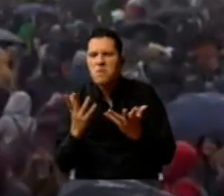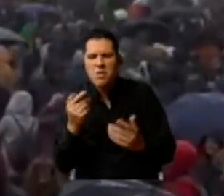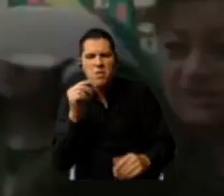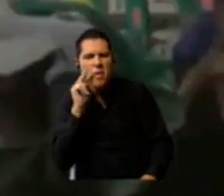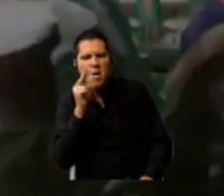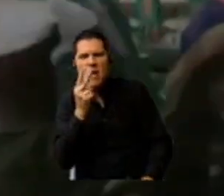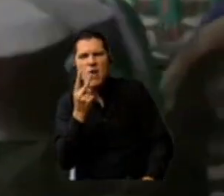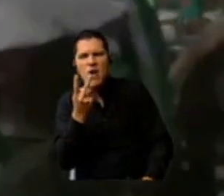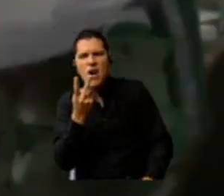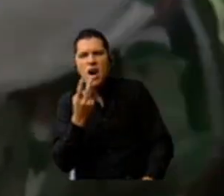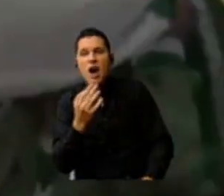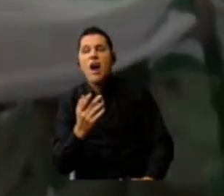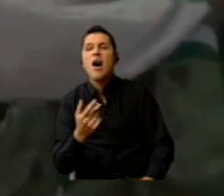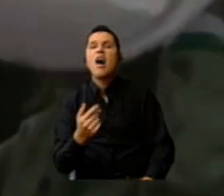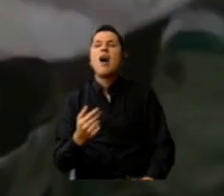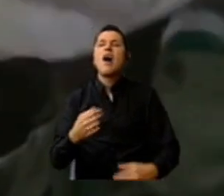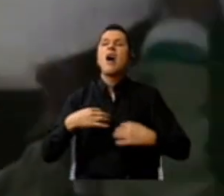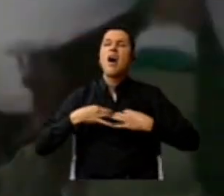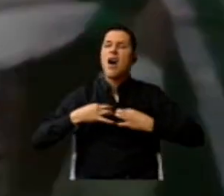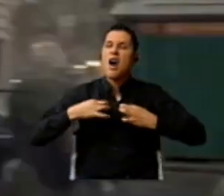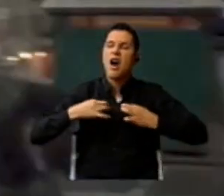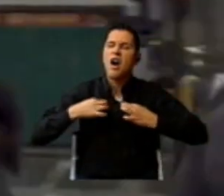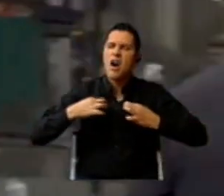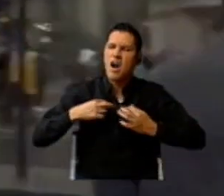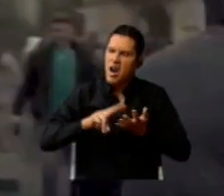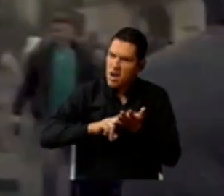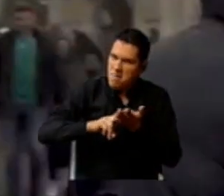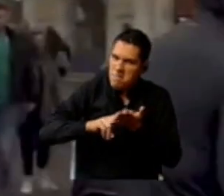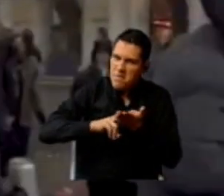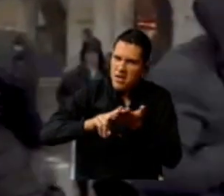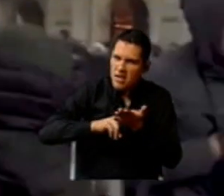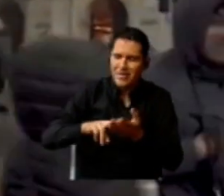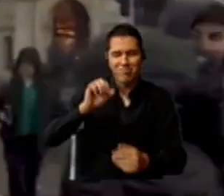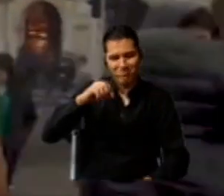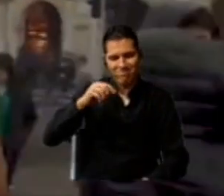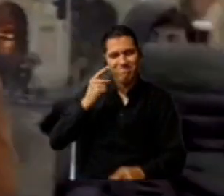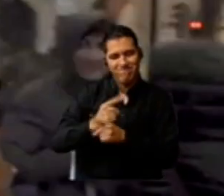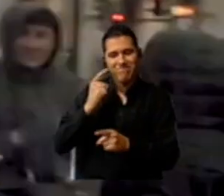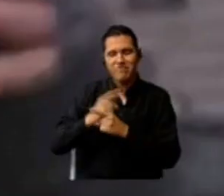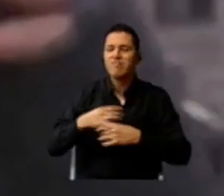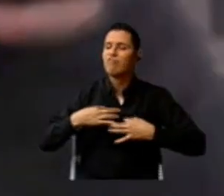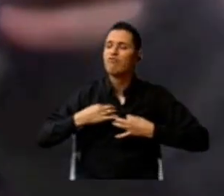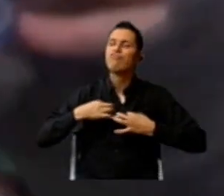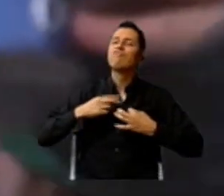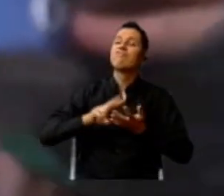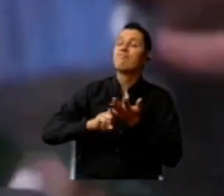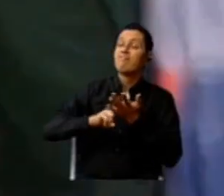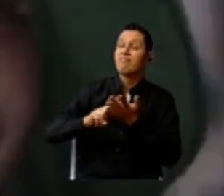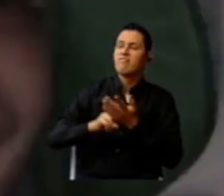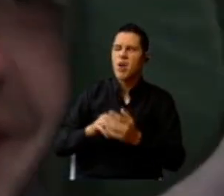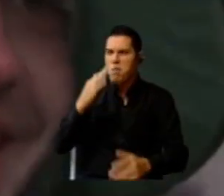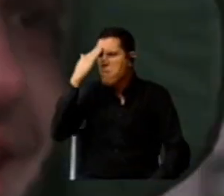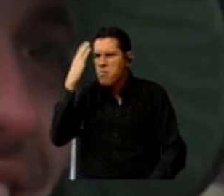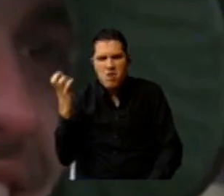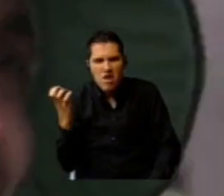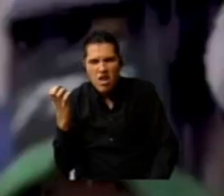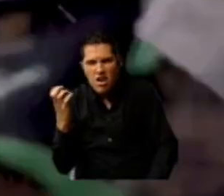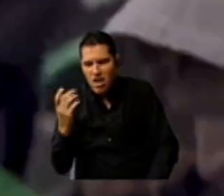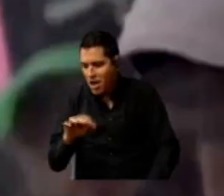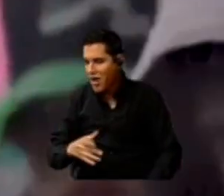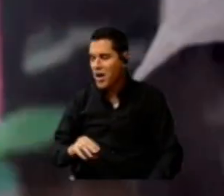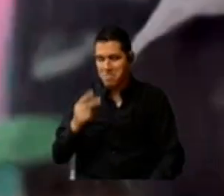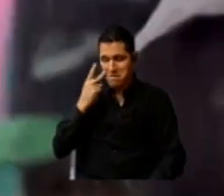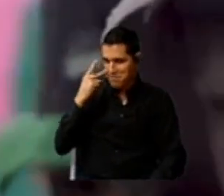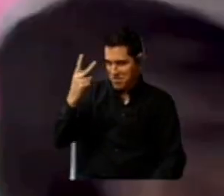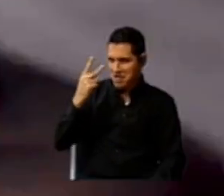wearing green clothes. Yes, Charlotte, they are wearing green clothes. Why? Ah, you will